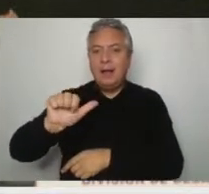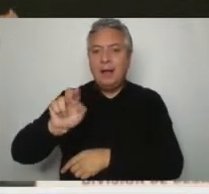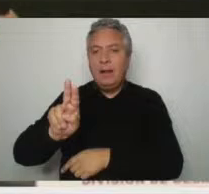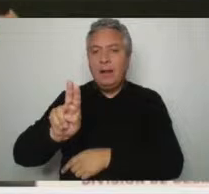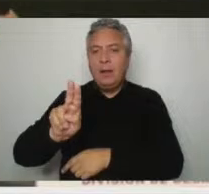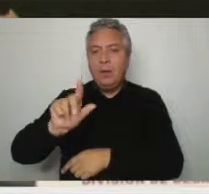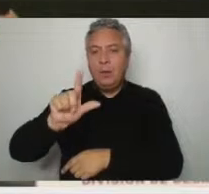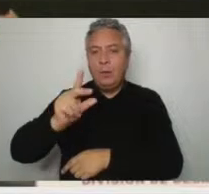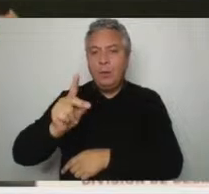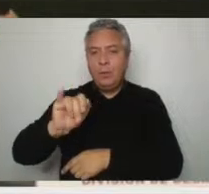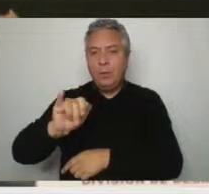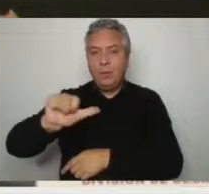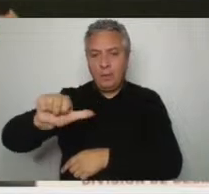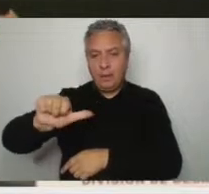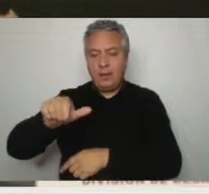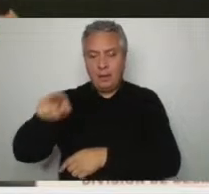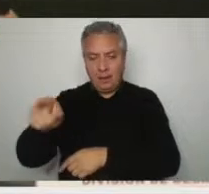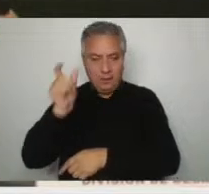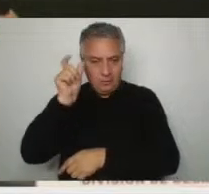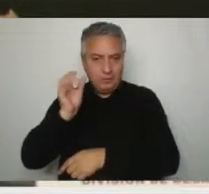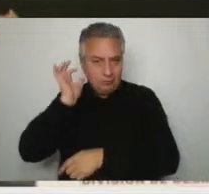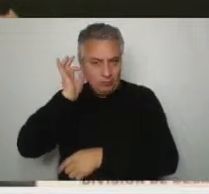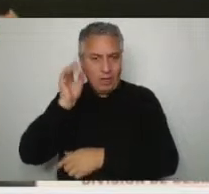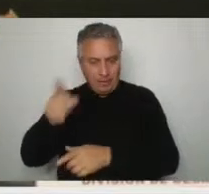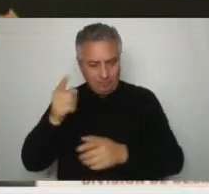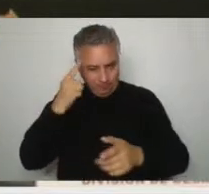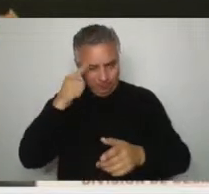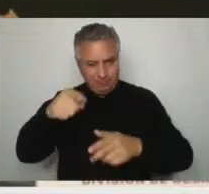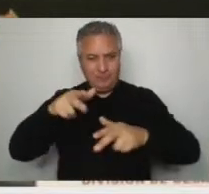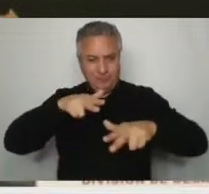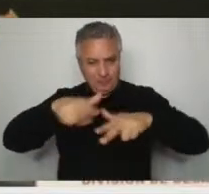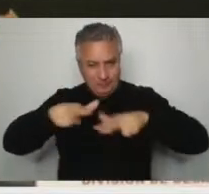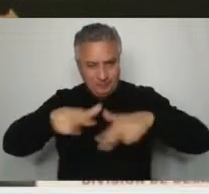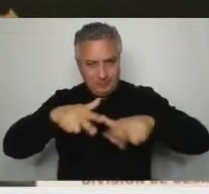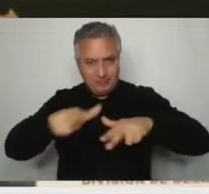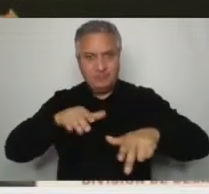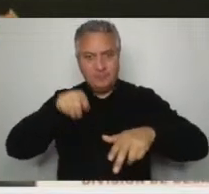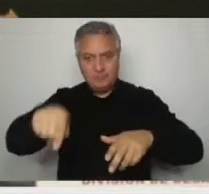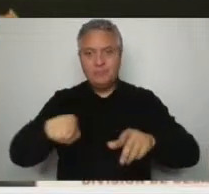who is in charge of the strategic